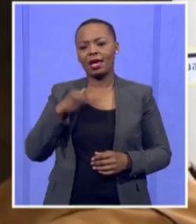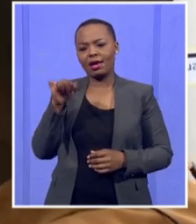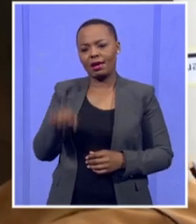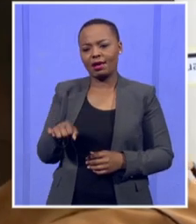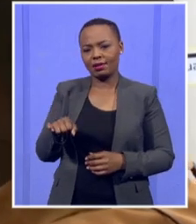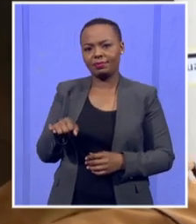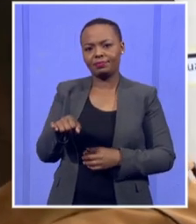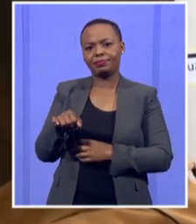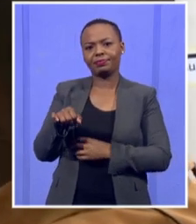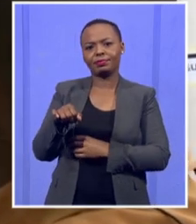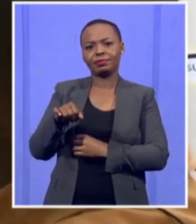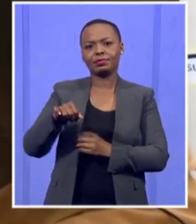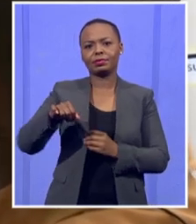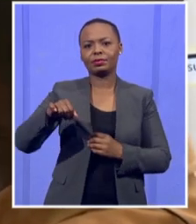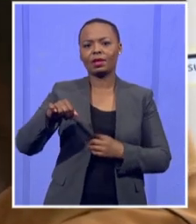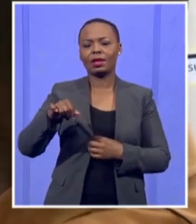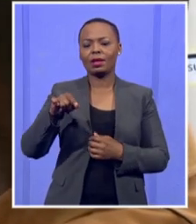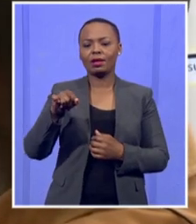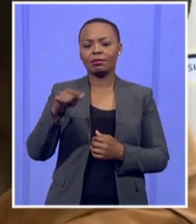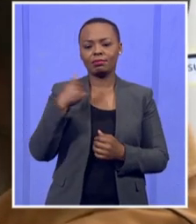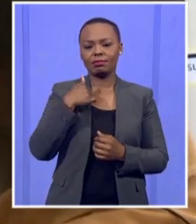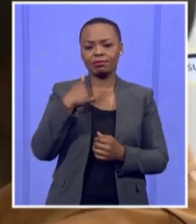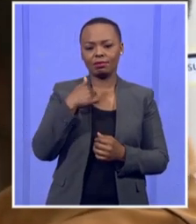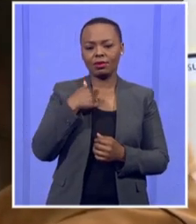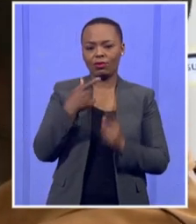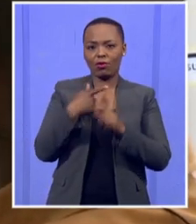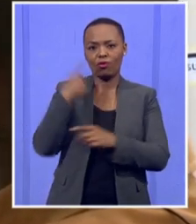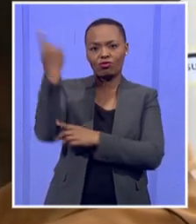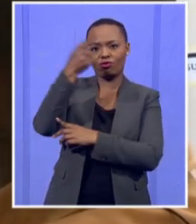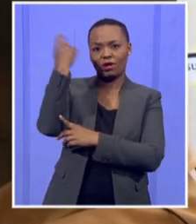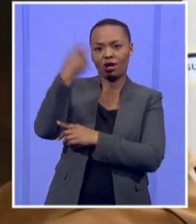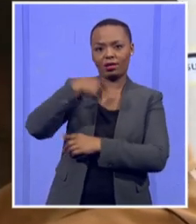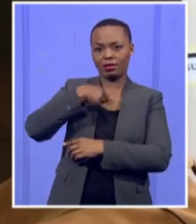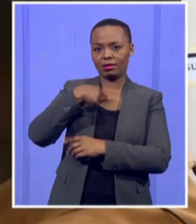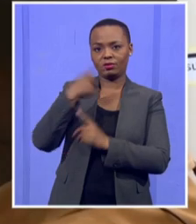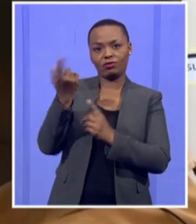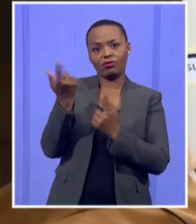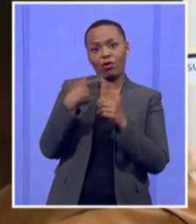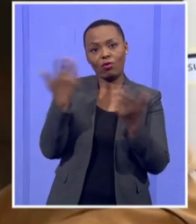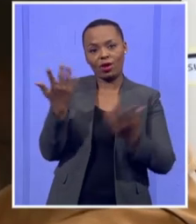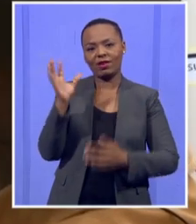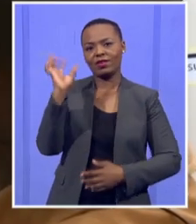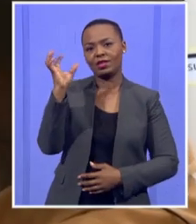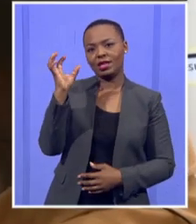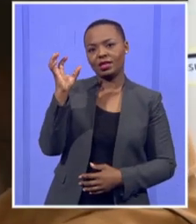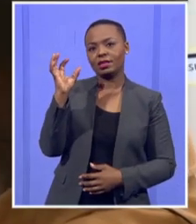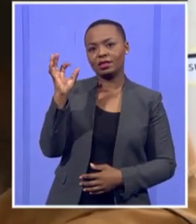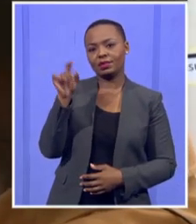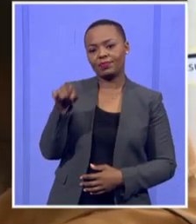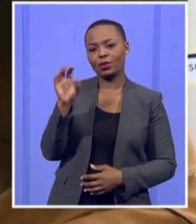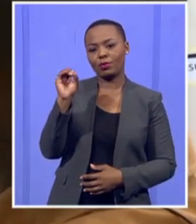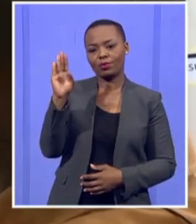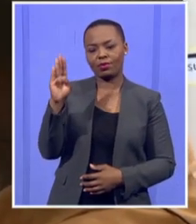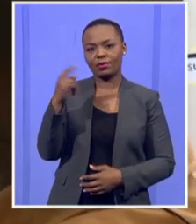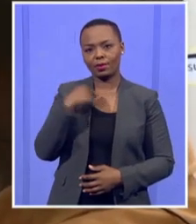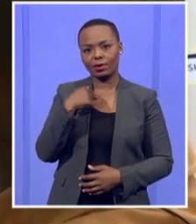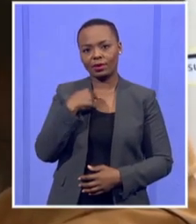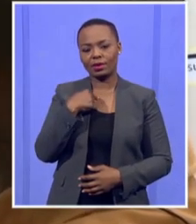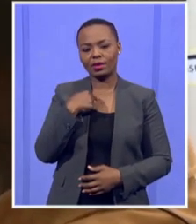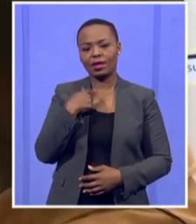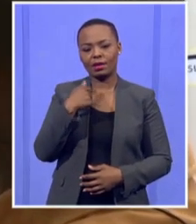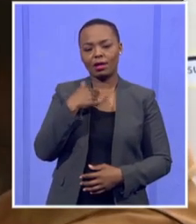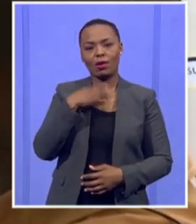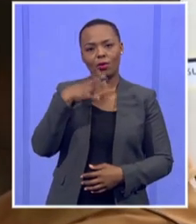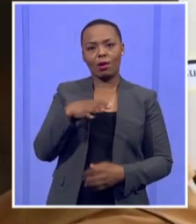it's a realization of I come from a rural province, I come from the Free State, and my dream and vision was to ensure that